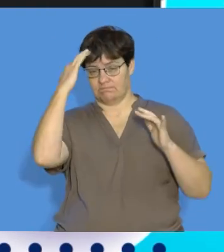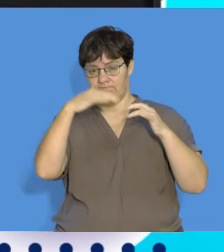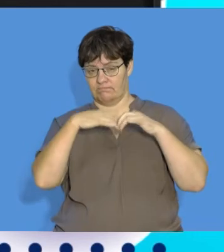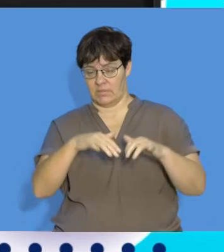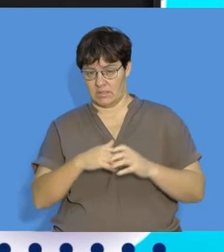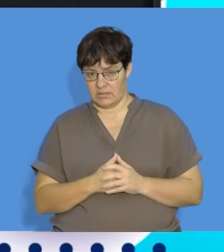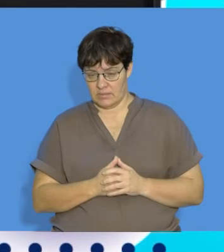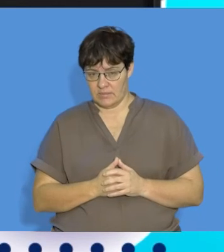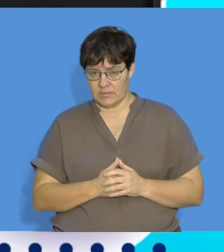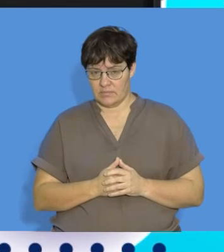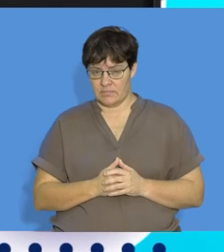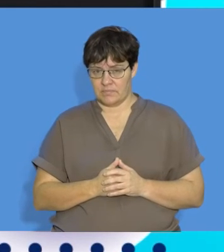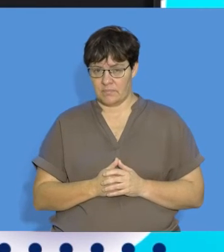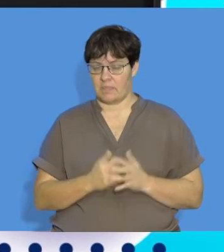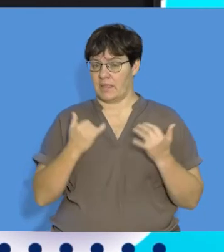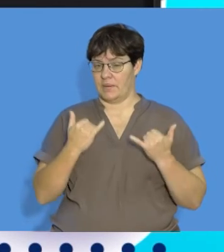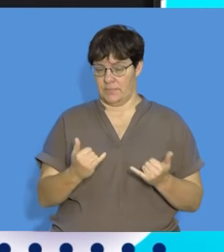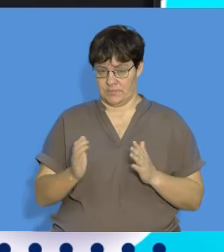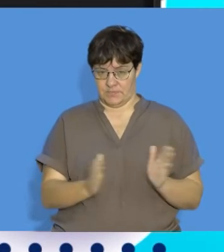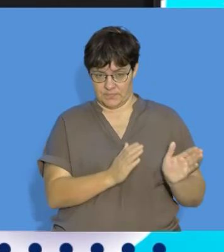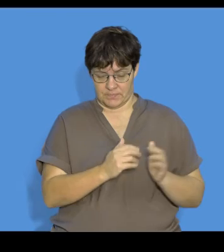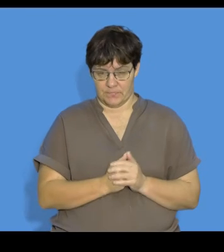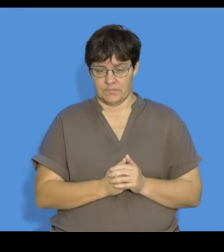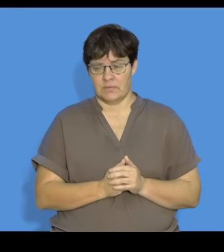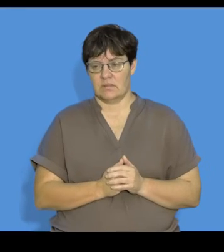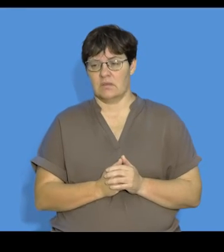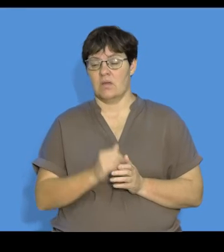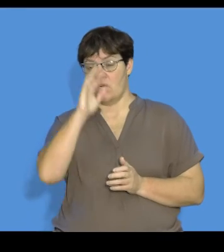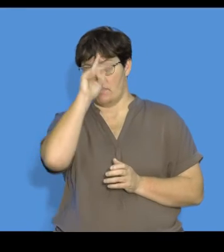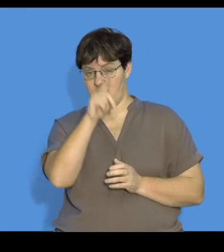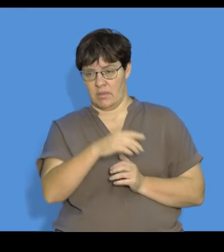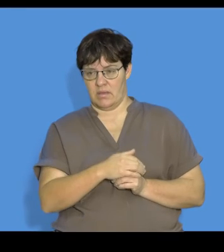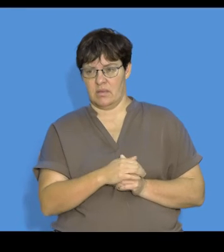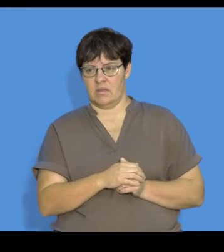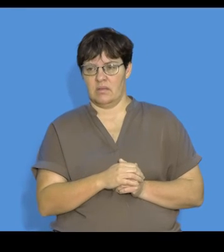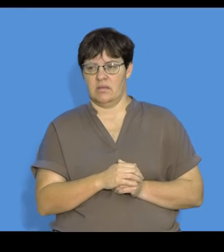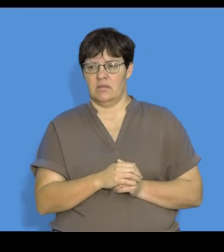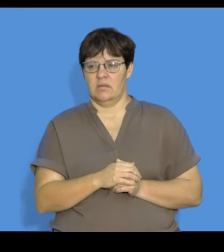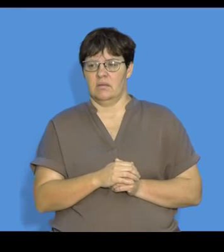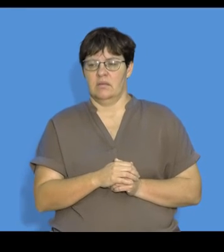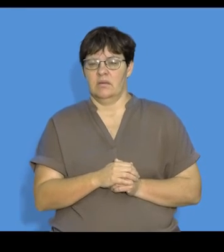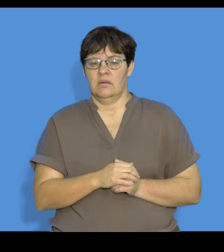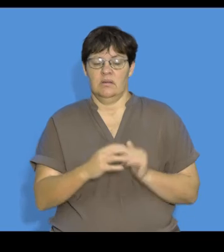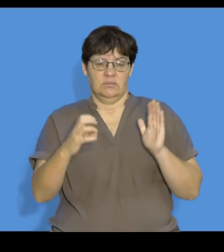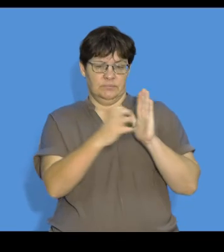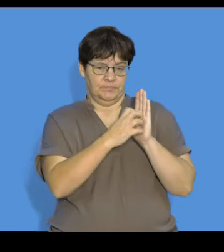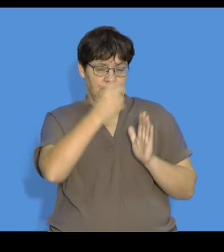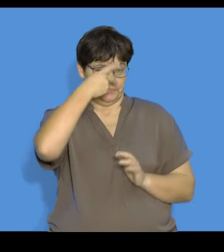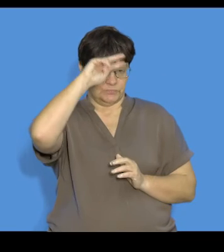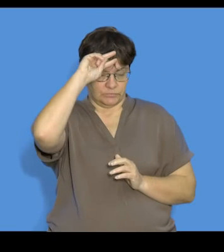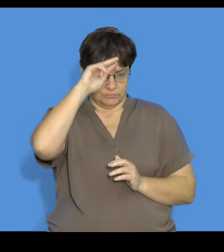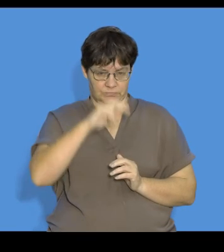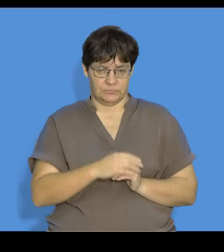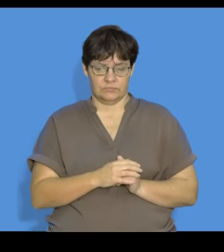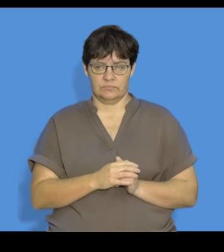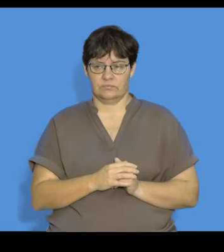about as we go through this segment. Now, remember that when interpreting graphs, you're